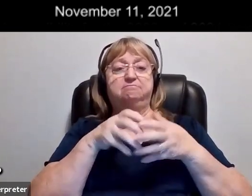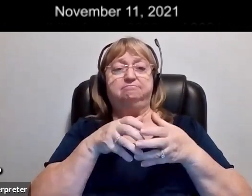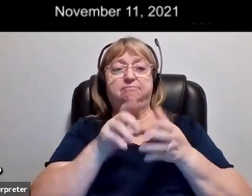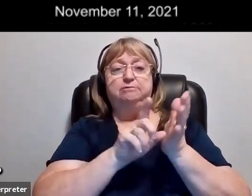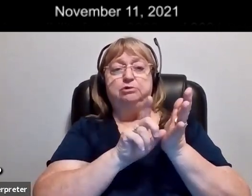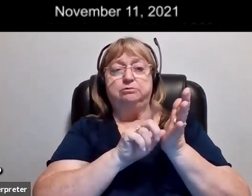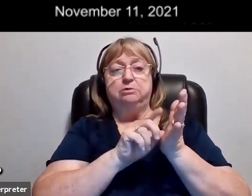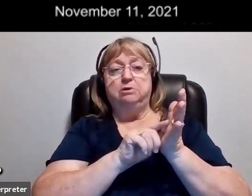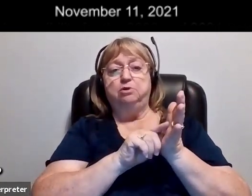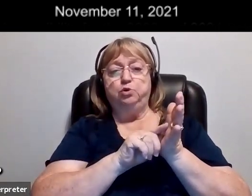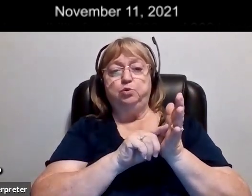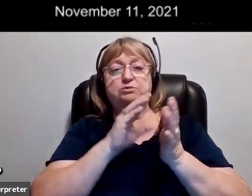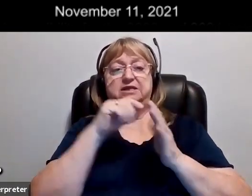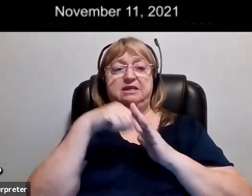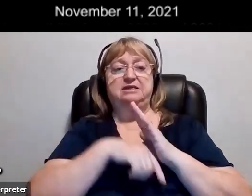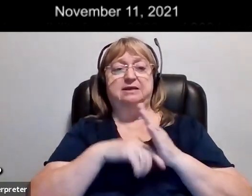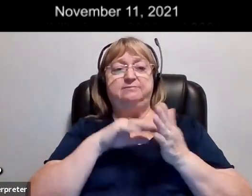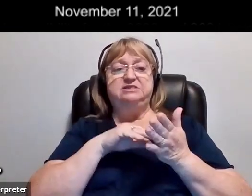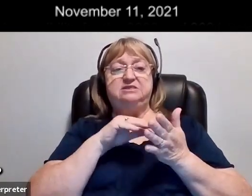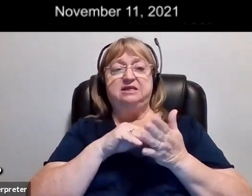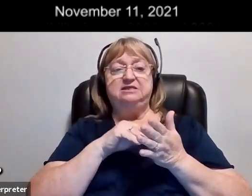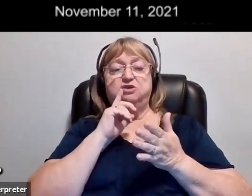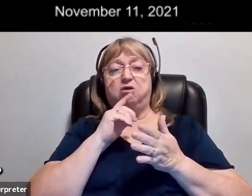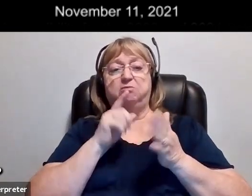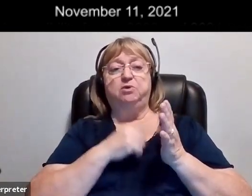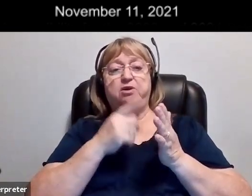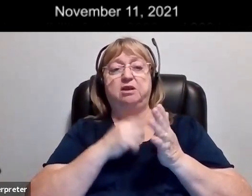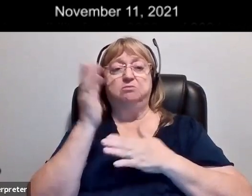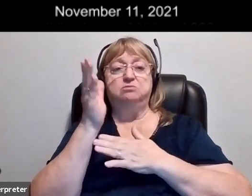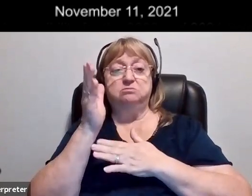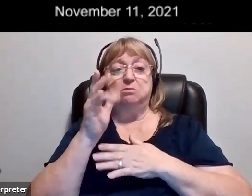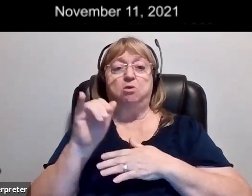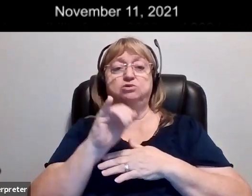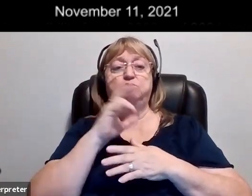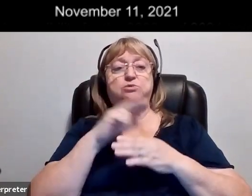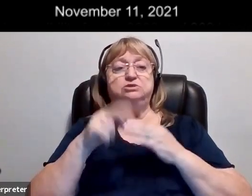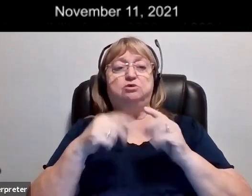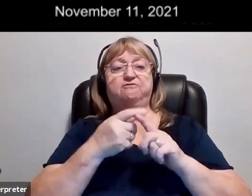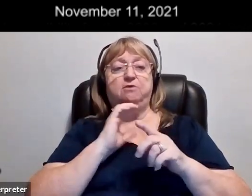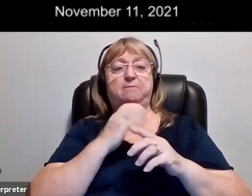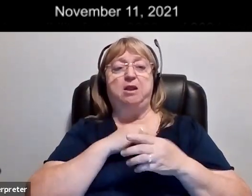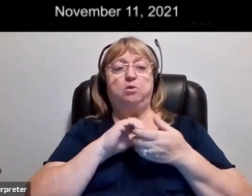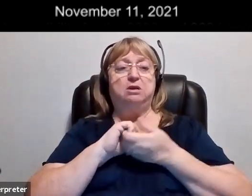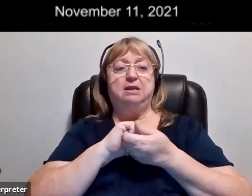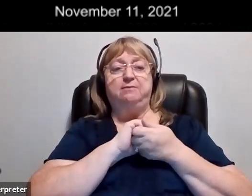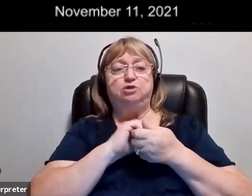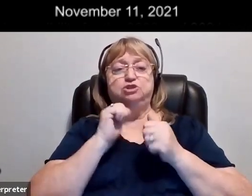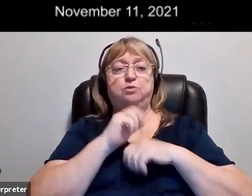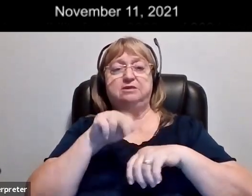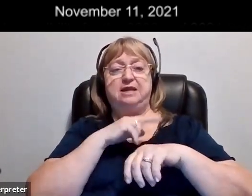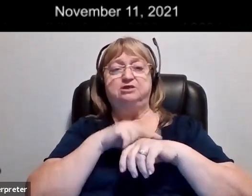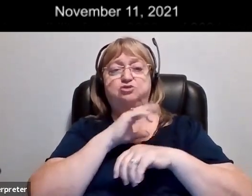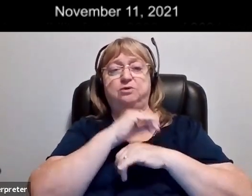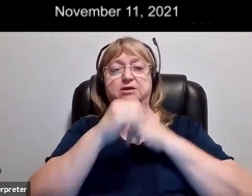and in-depth studies are periodically presented, also resulting from our collaboration with national